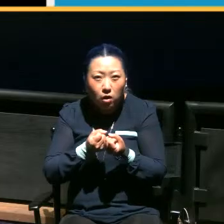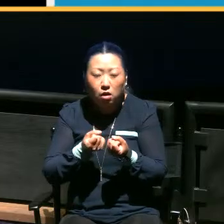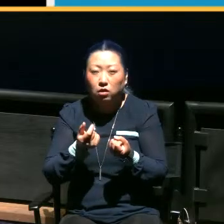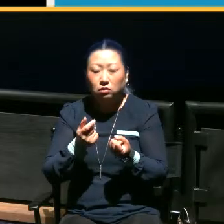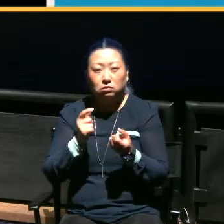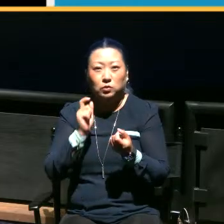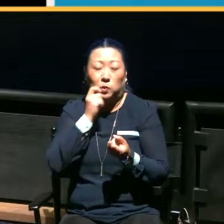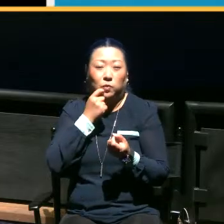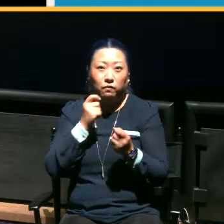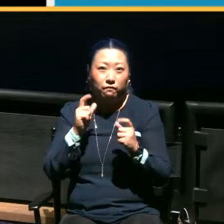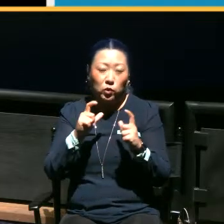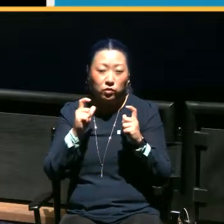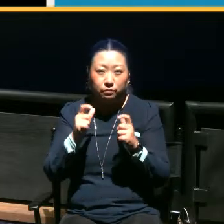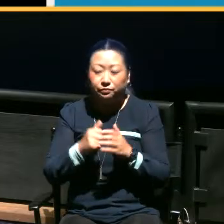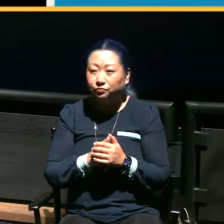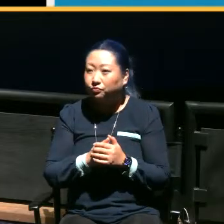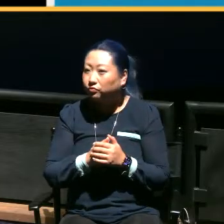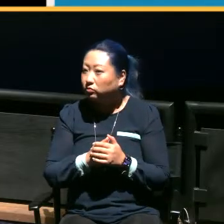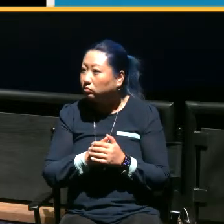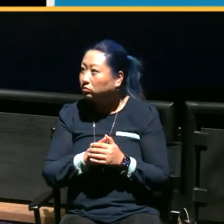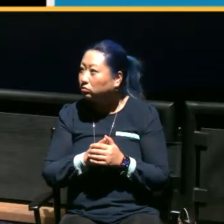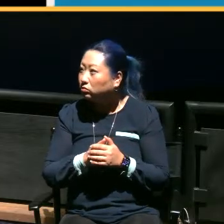cool photo. It was